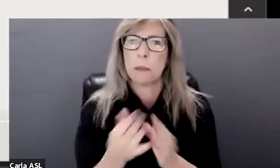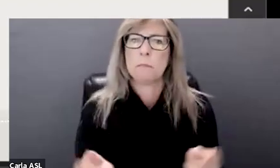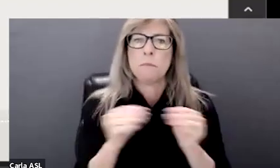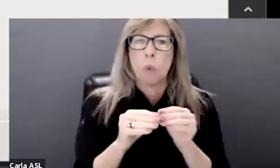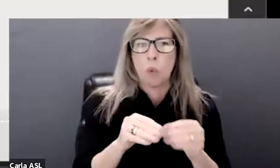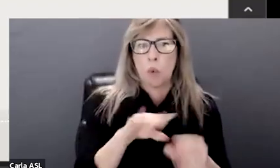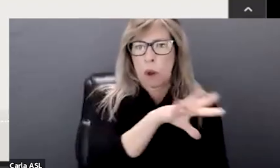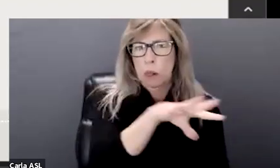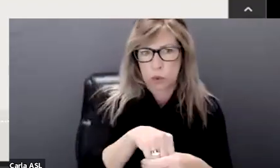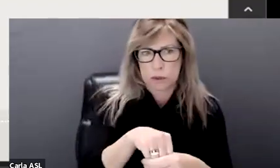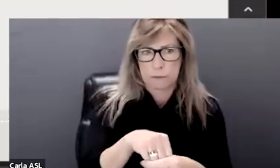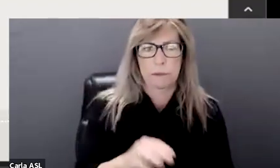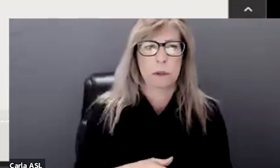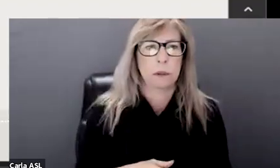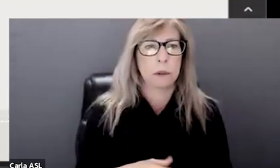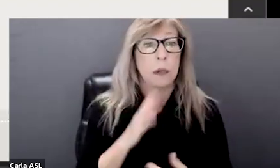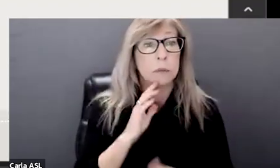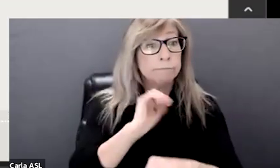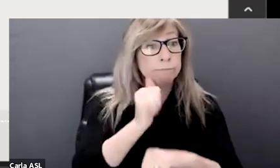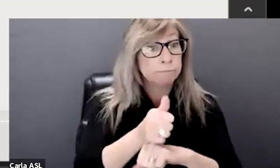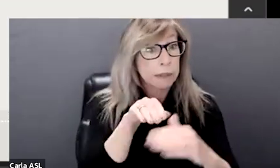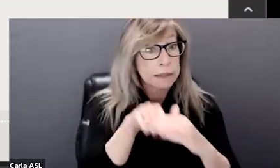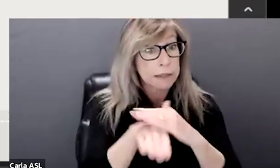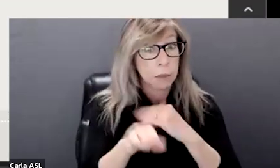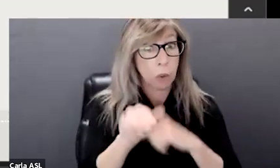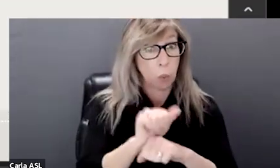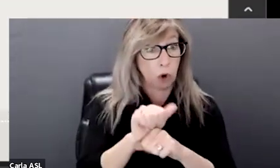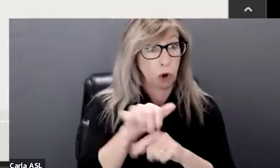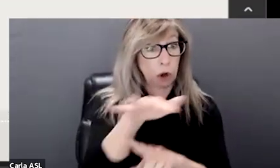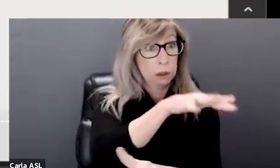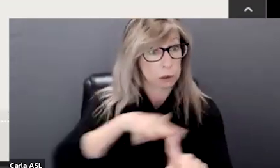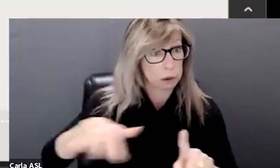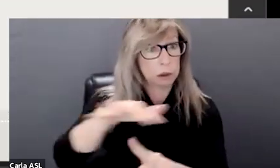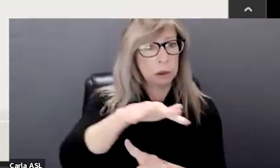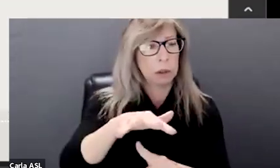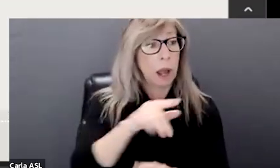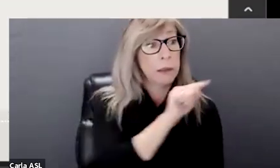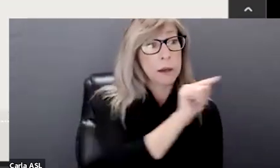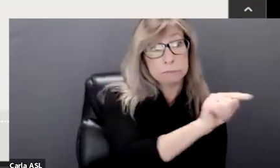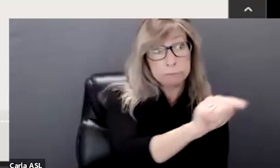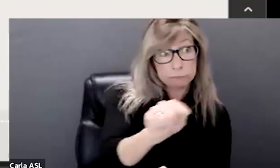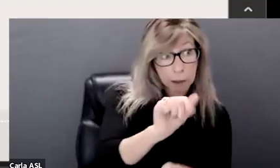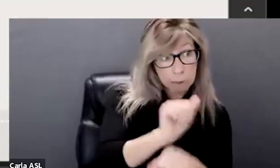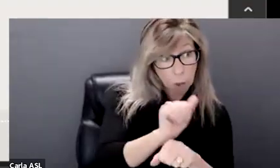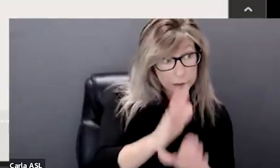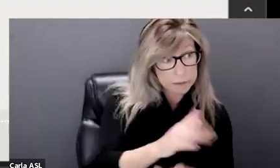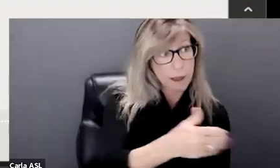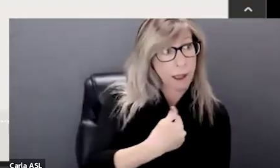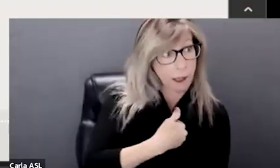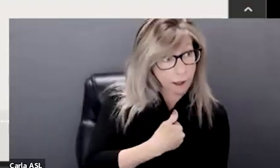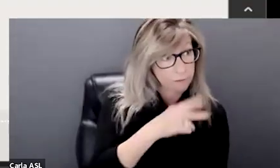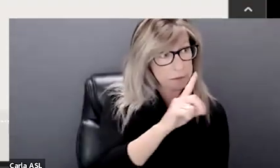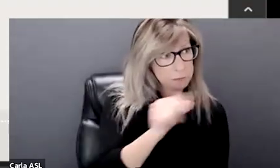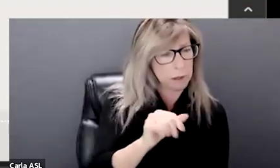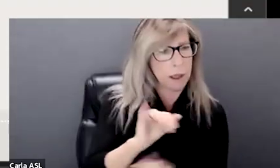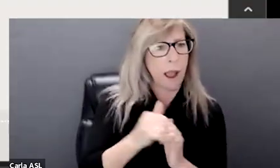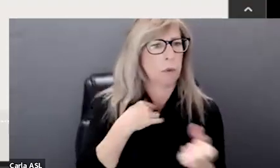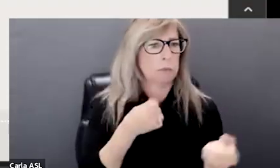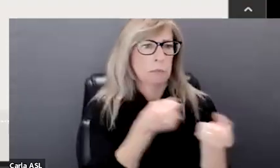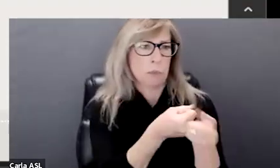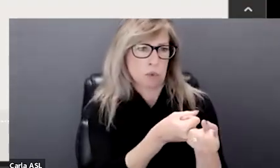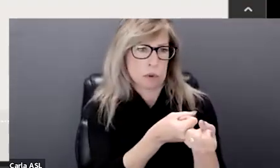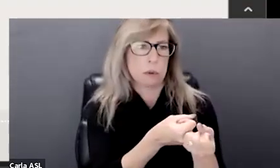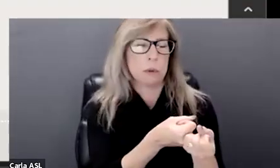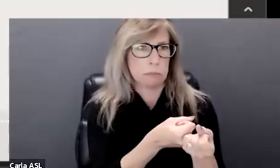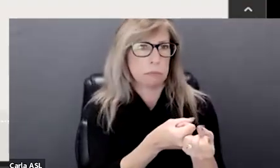and supporting employees that we already have who may be experiencing disability. Again, how all of this can